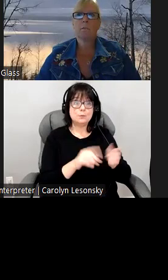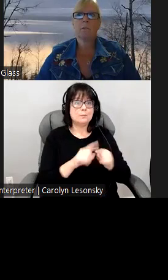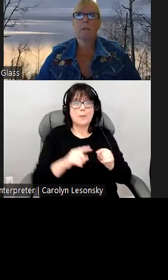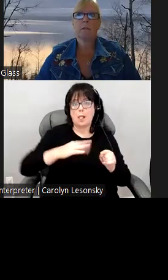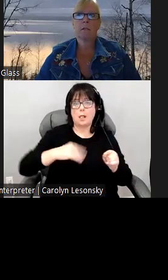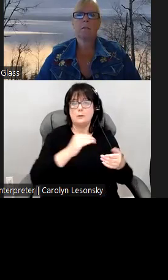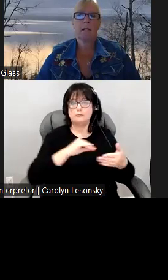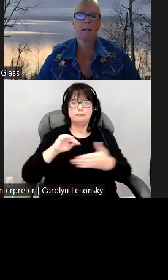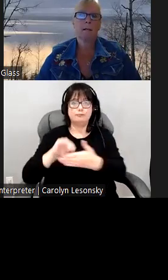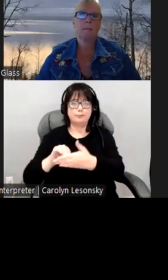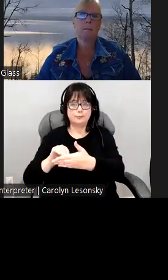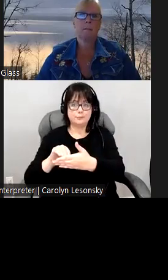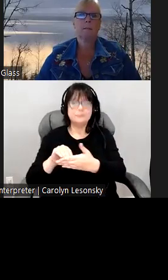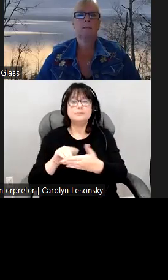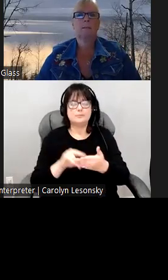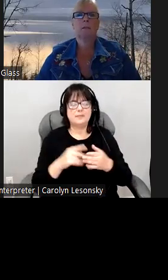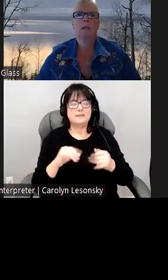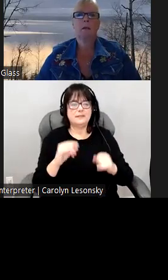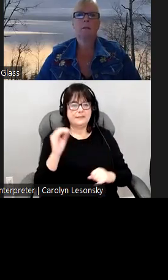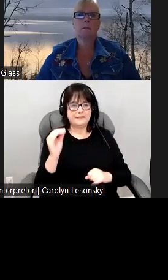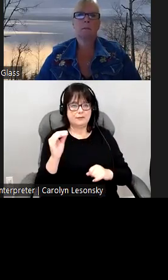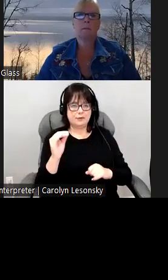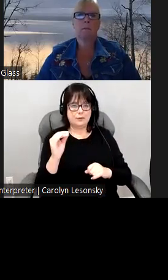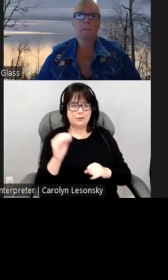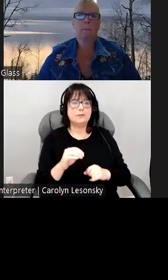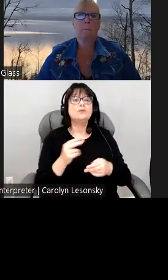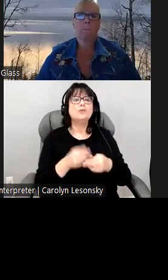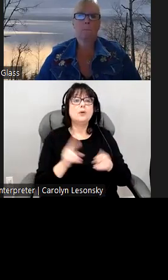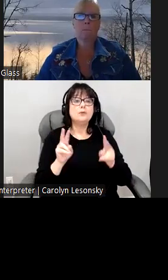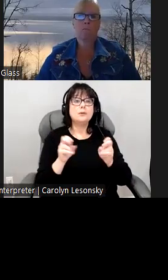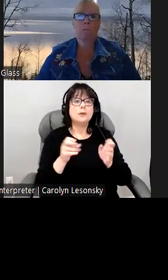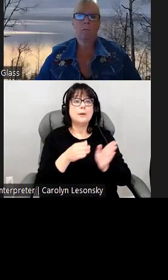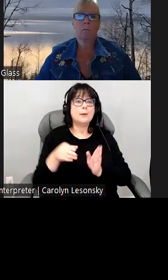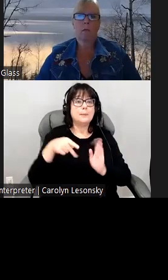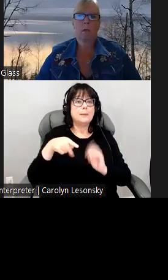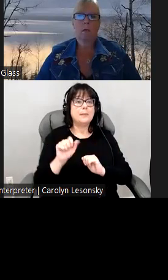Training supports are entered as a plan item in CAMS.